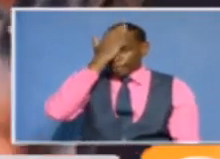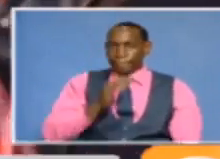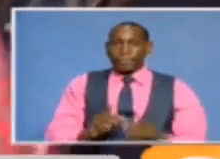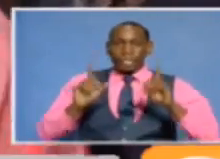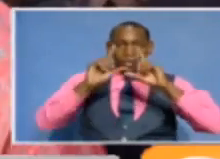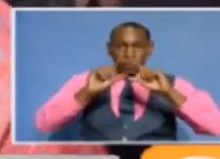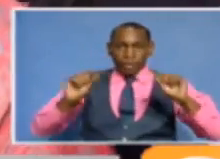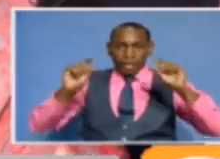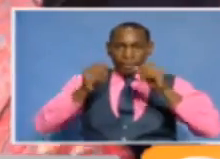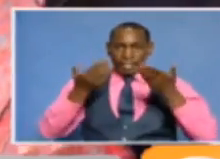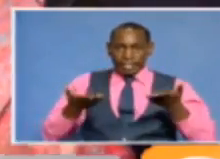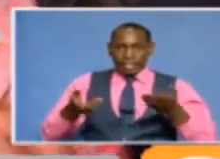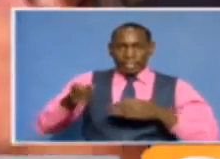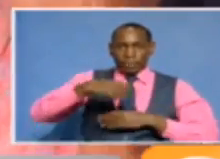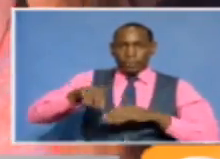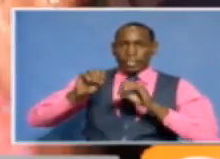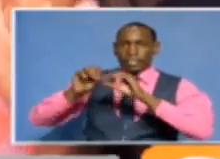that